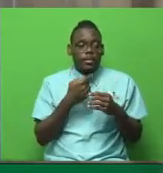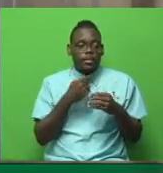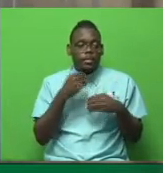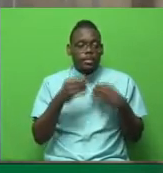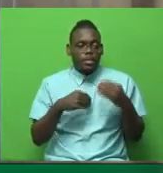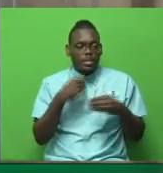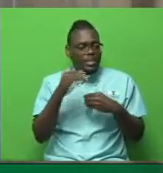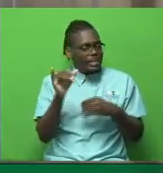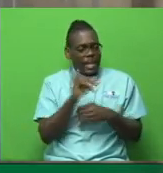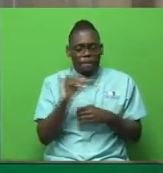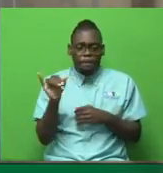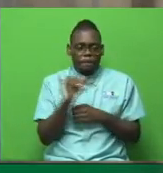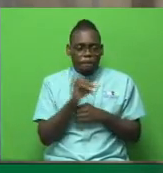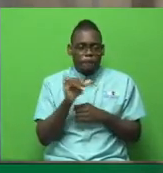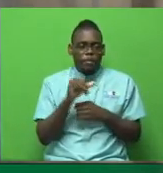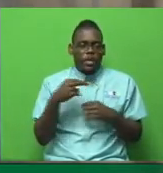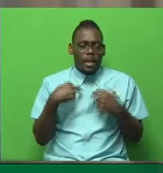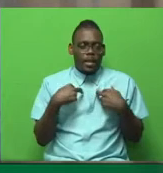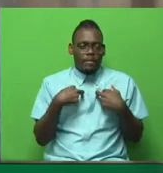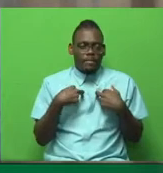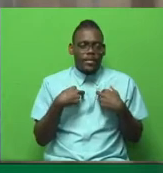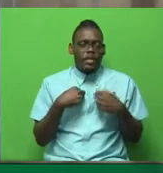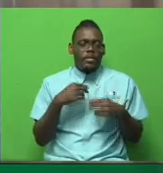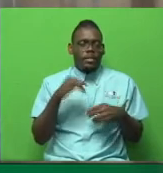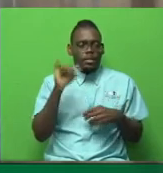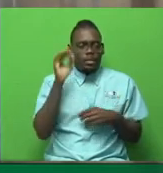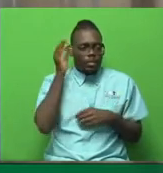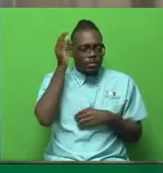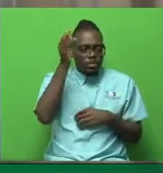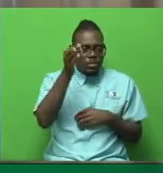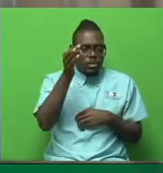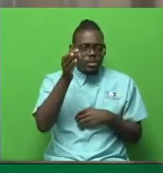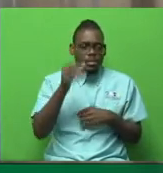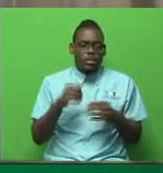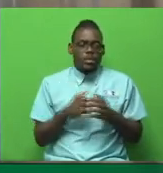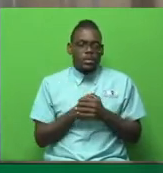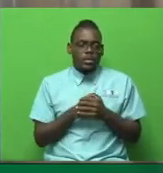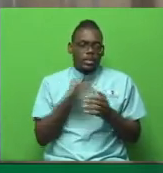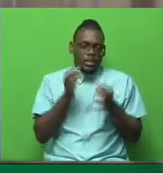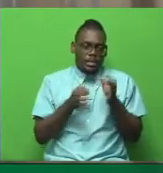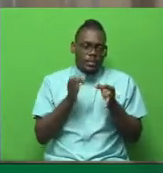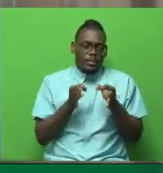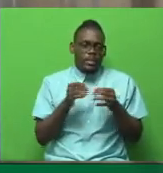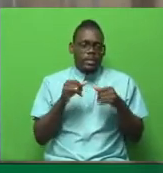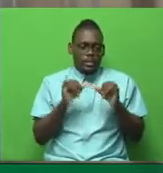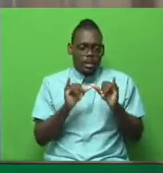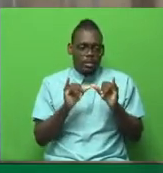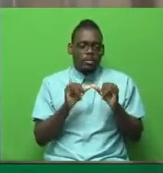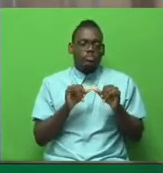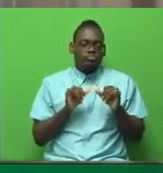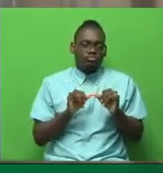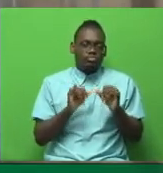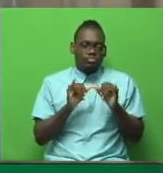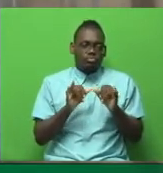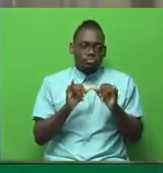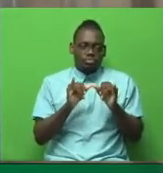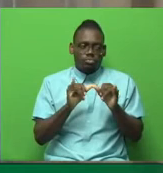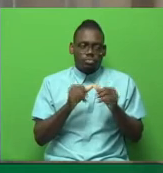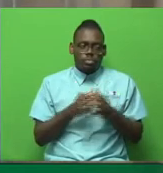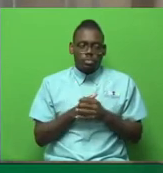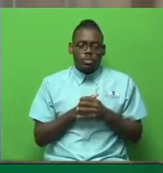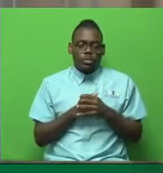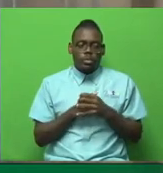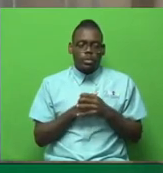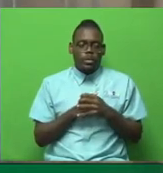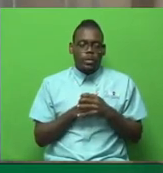worsening going forward of the state of the economy if things remain as bad as they are as mismanaged as they are as